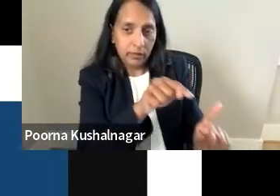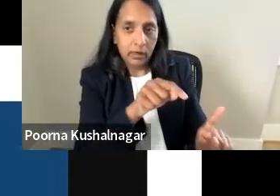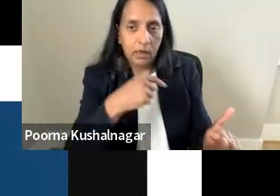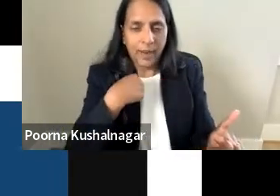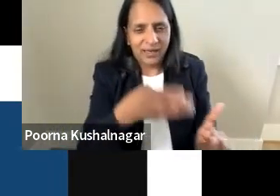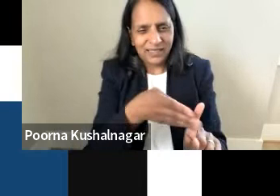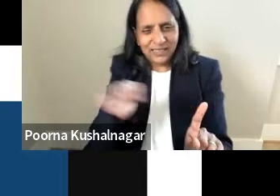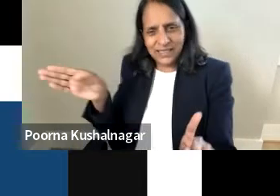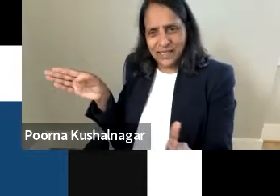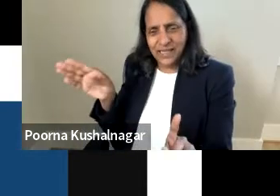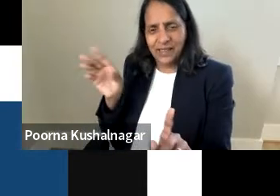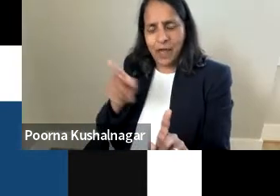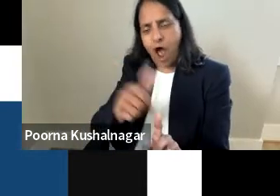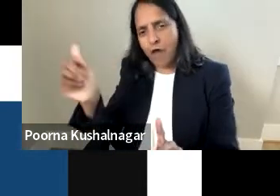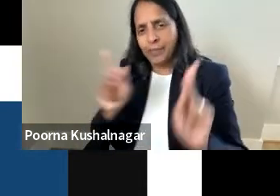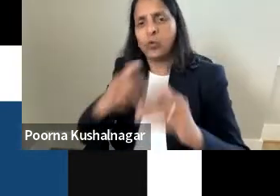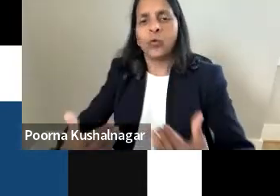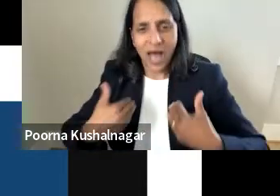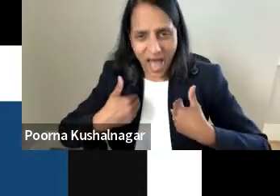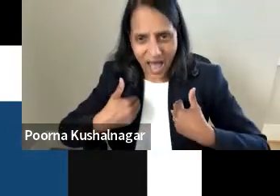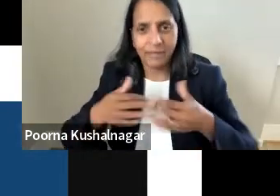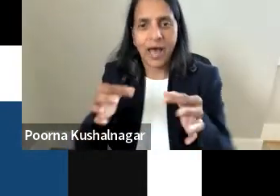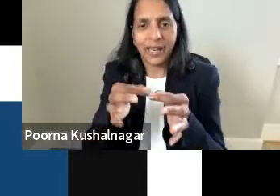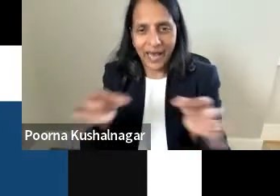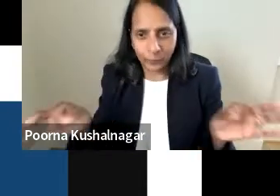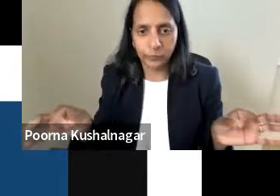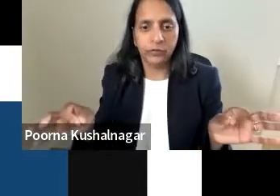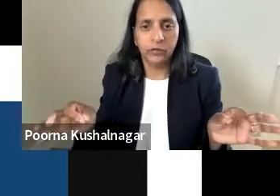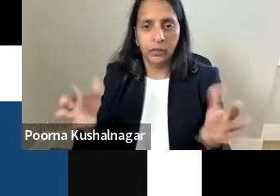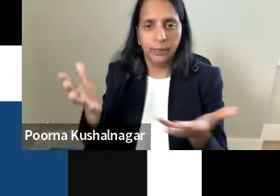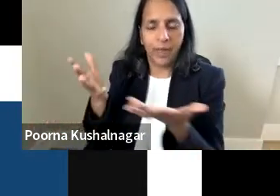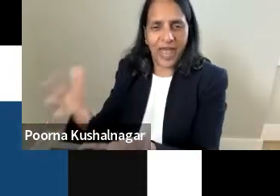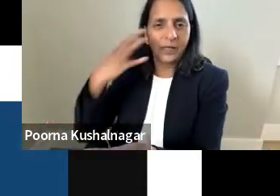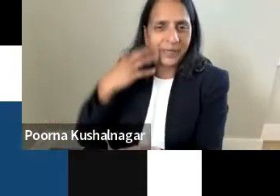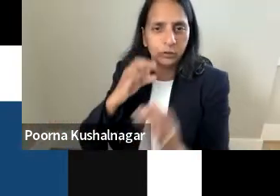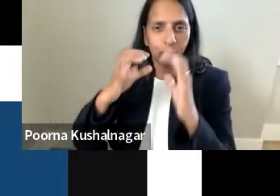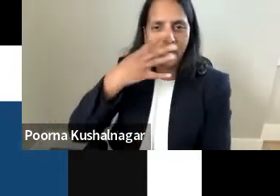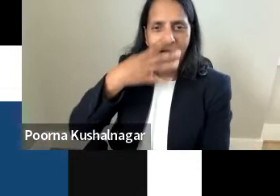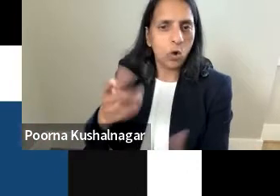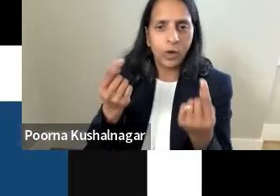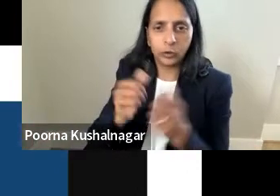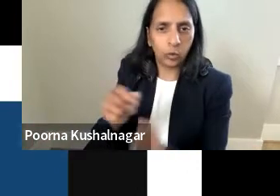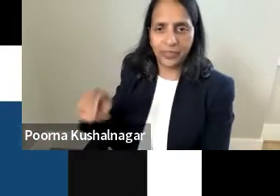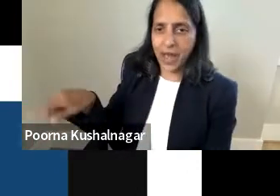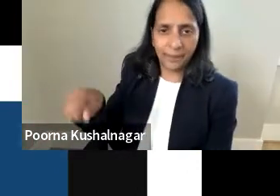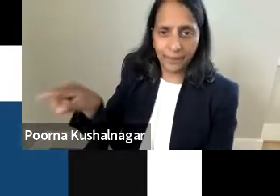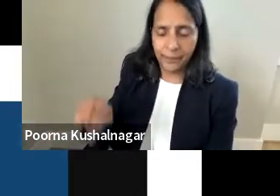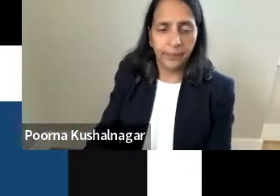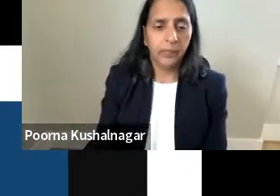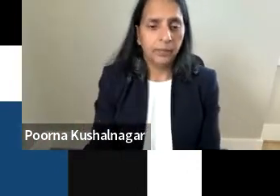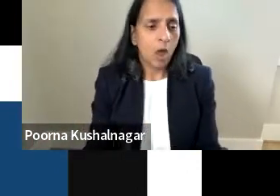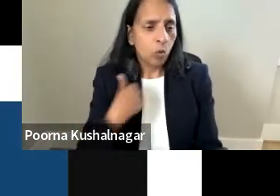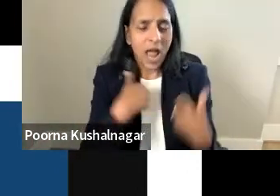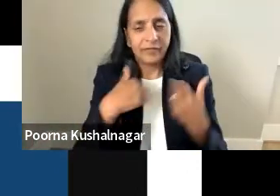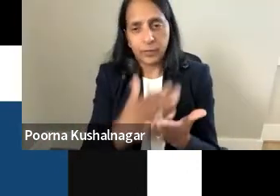language deprivation. And we've focused a lot about language deprivation so far, but we do want to focus on other people who have language, but